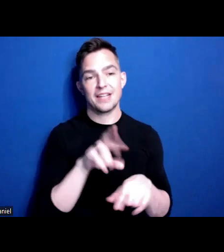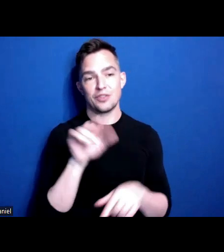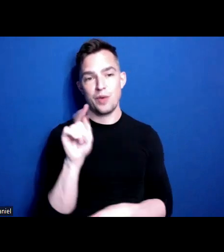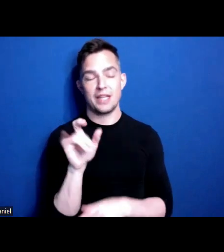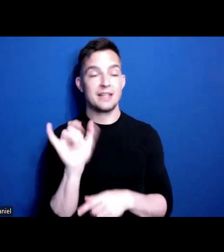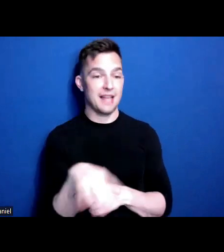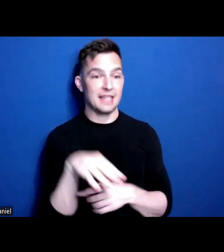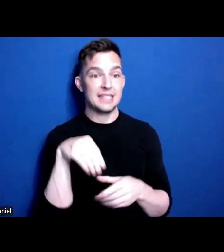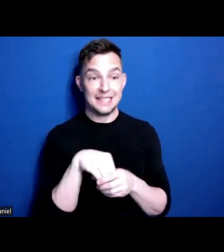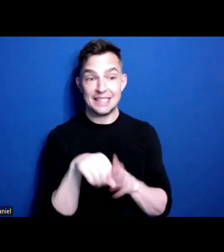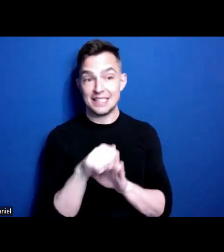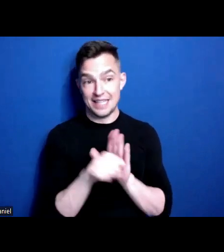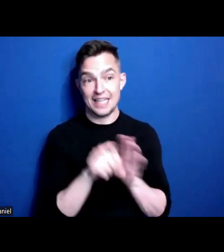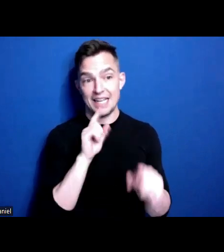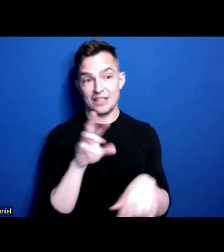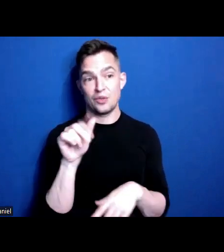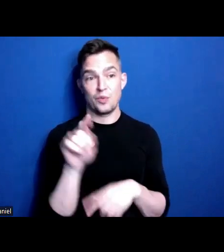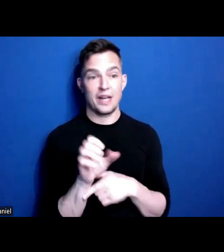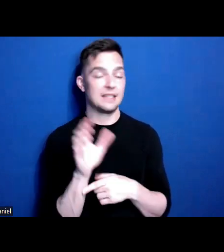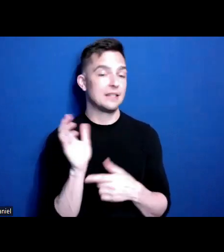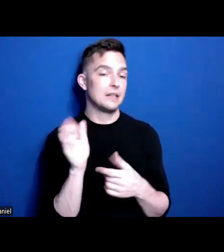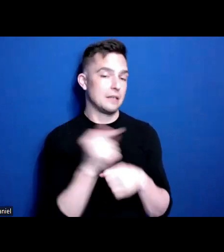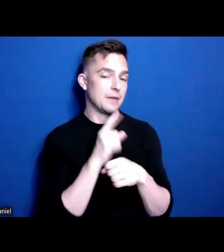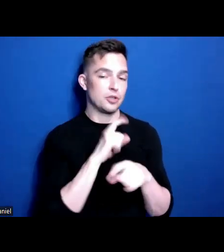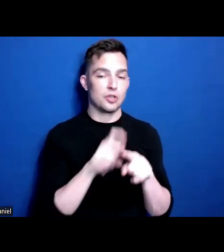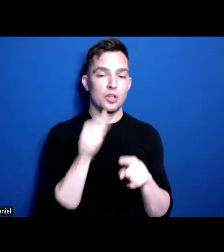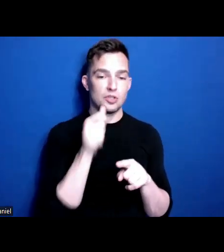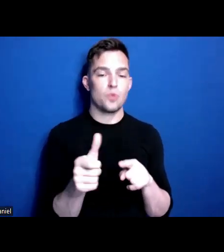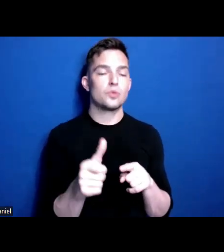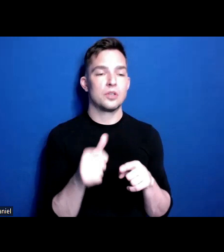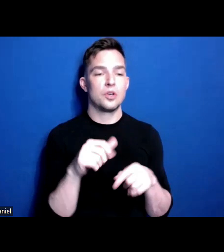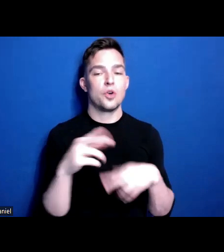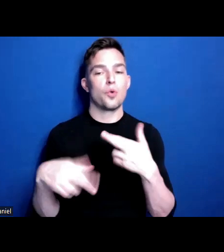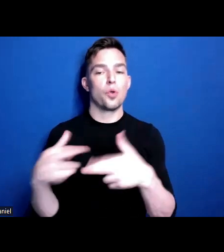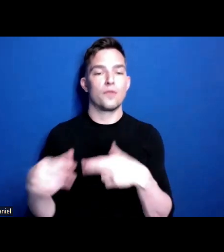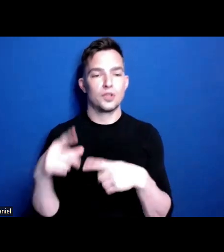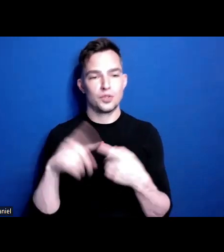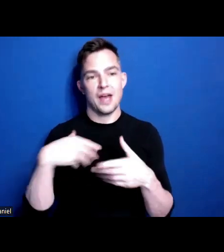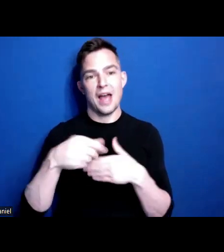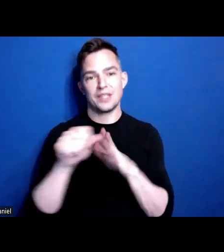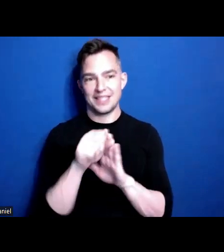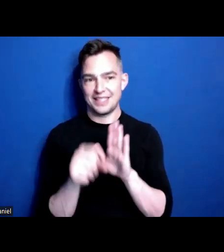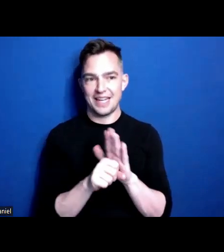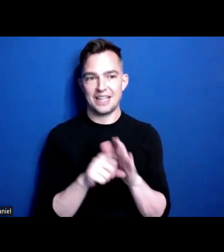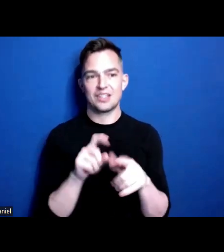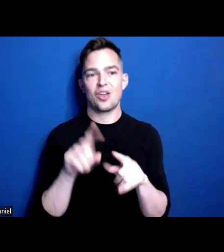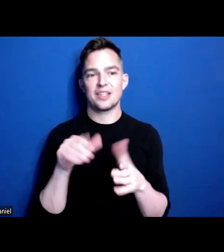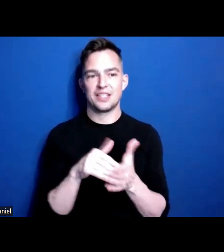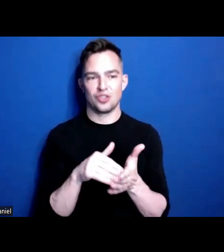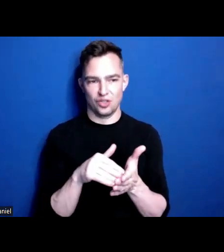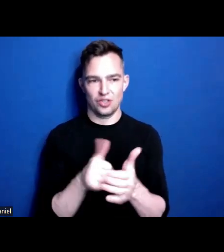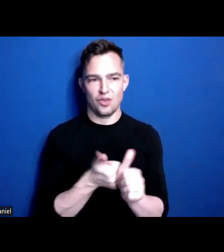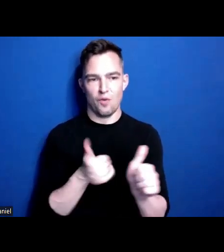an in-state answer rate so that the calls do not roll over to an out-of-state call center.